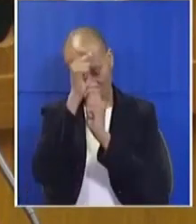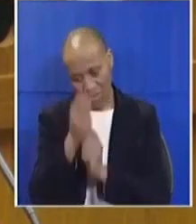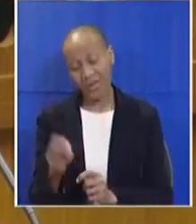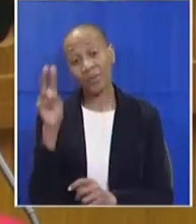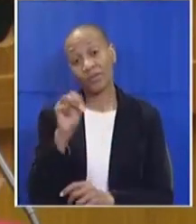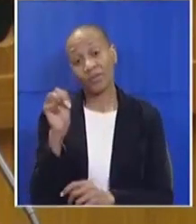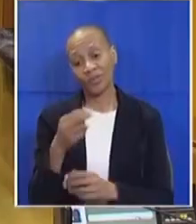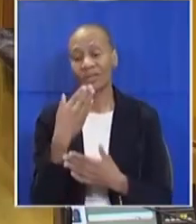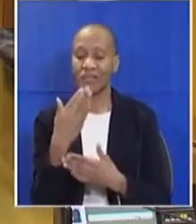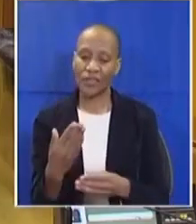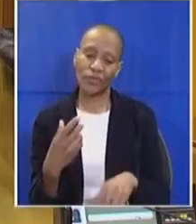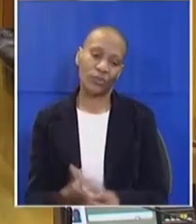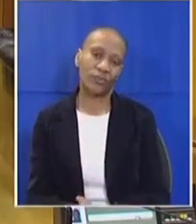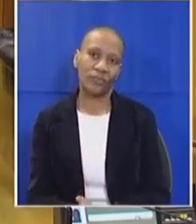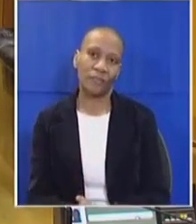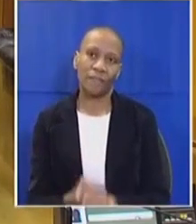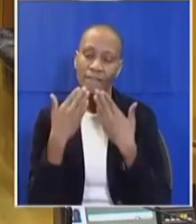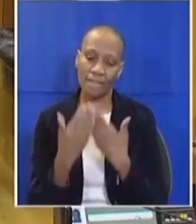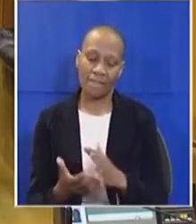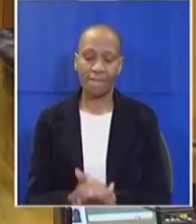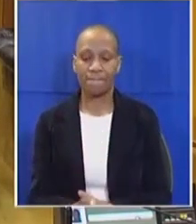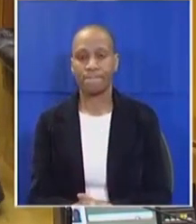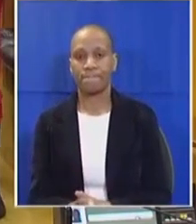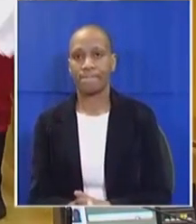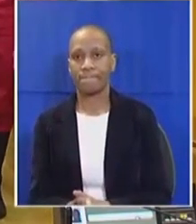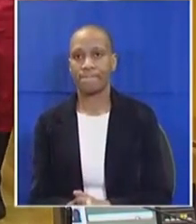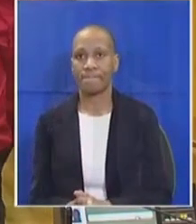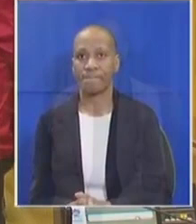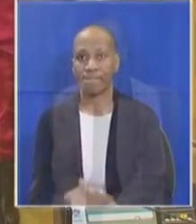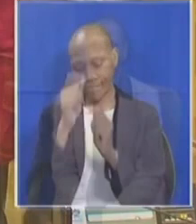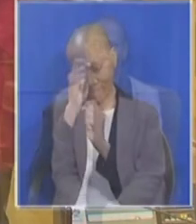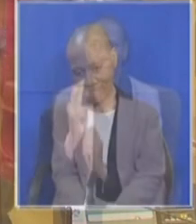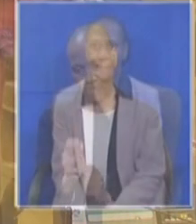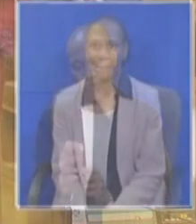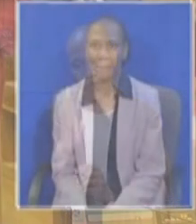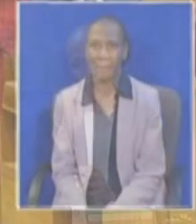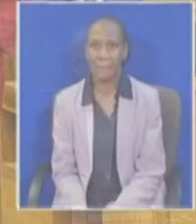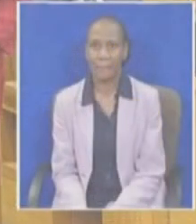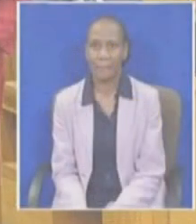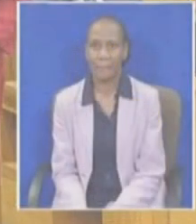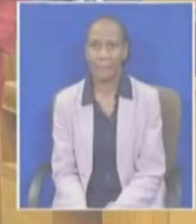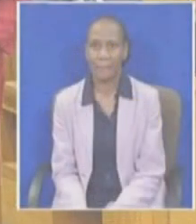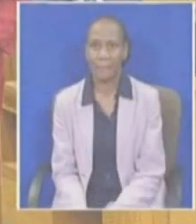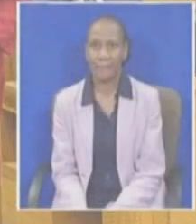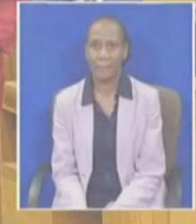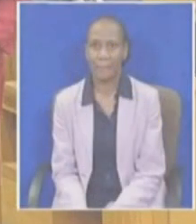battles that they face. Thank you very much. Thank you very much. Thank you. Honorable Mpumlwana, you are next.